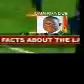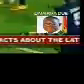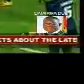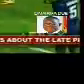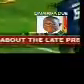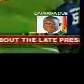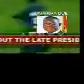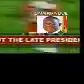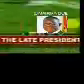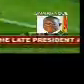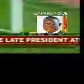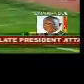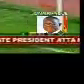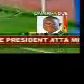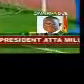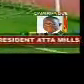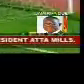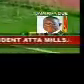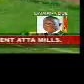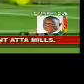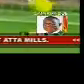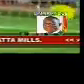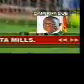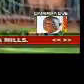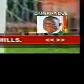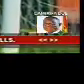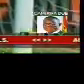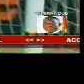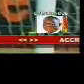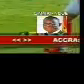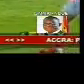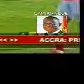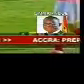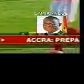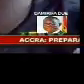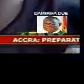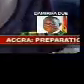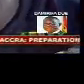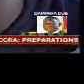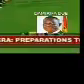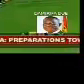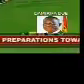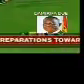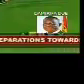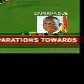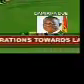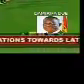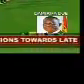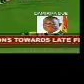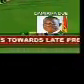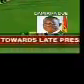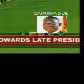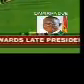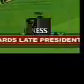Garib with that wonderful downward header. And a second goal there for Ahly from the penalty